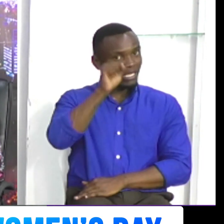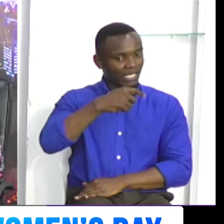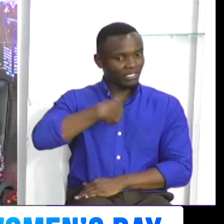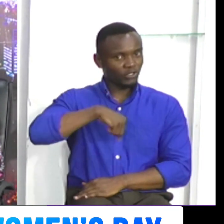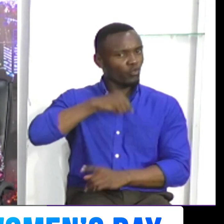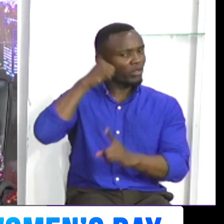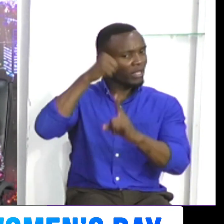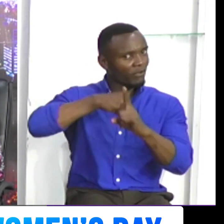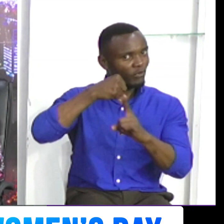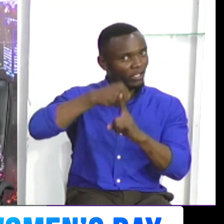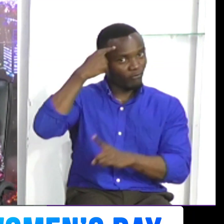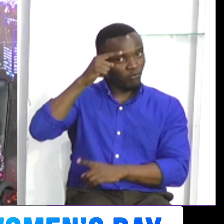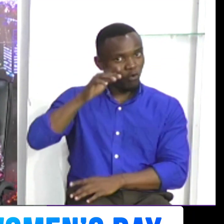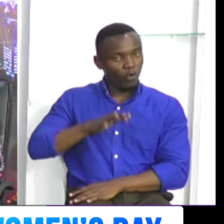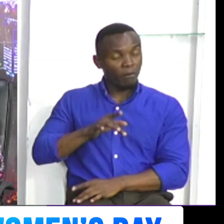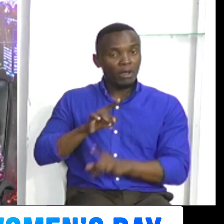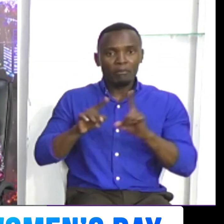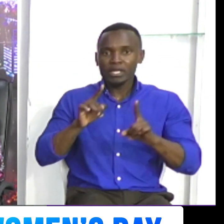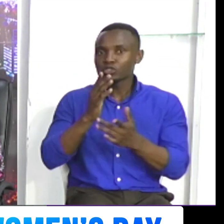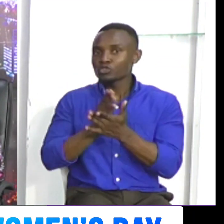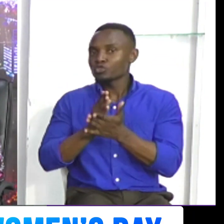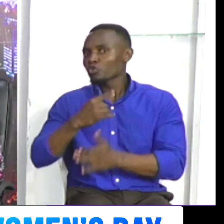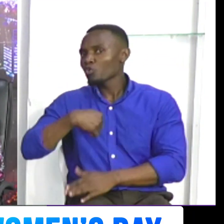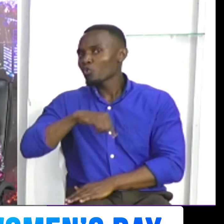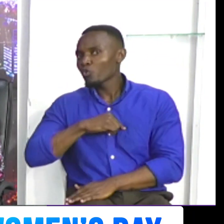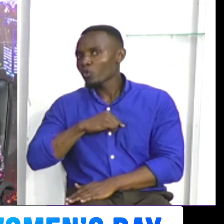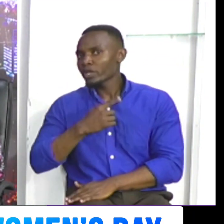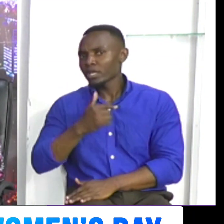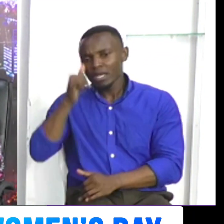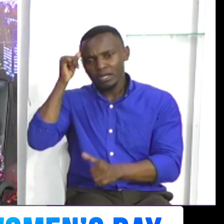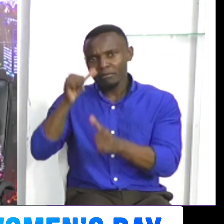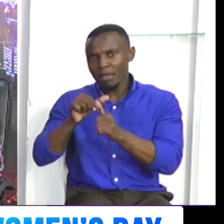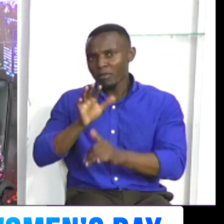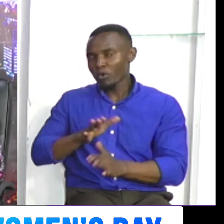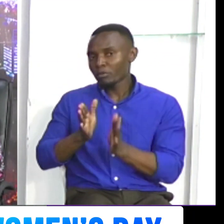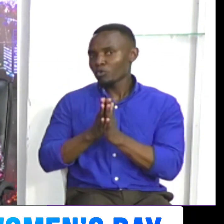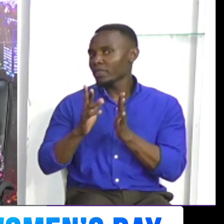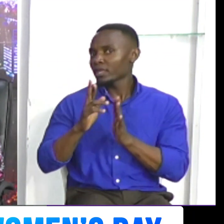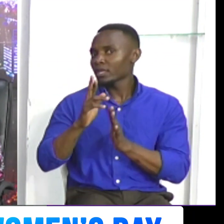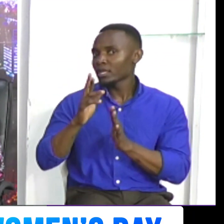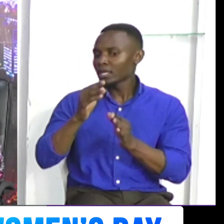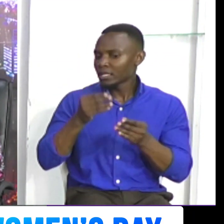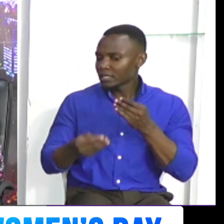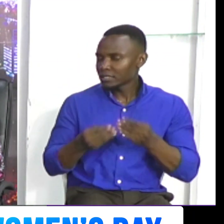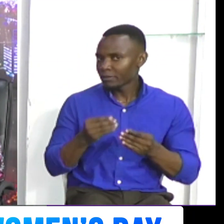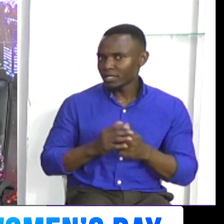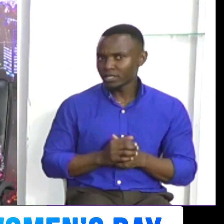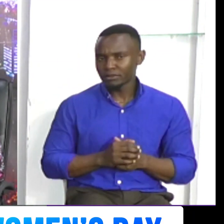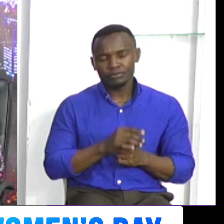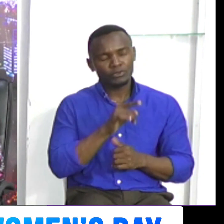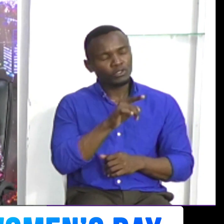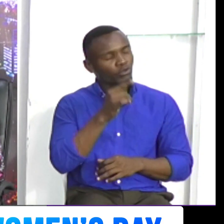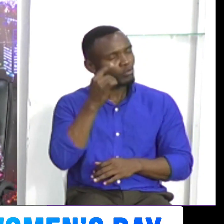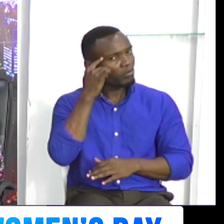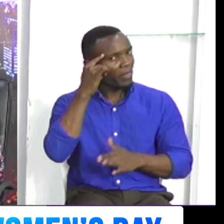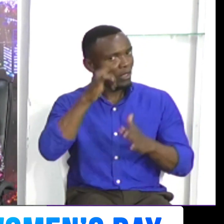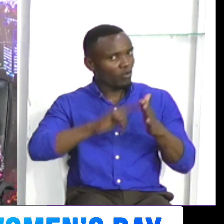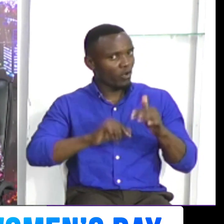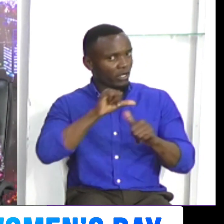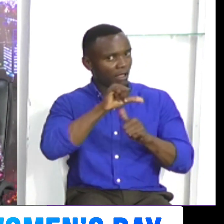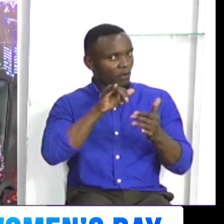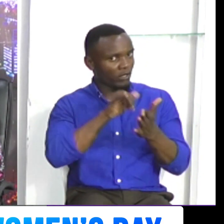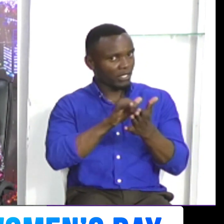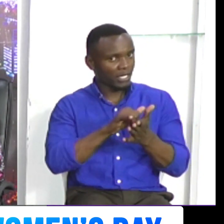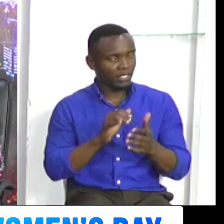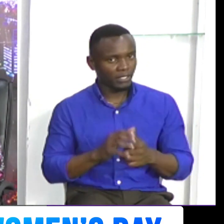for women, do we remember there are women with disabilities who can also do the same thing that we're doing? Yeah. So I don't know what you have to say. Are we yet